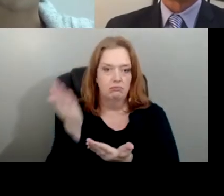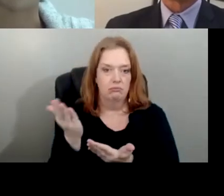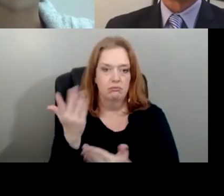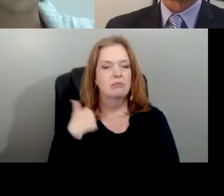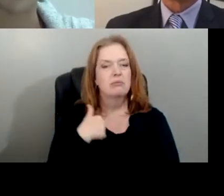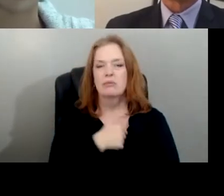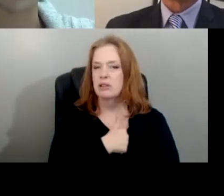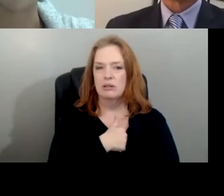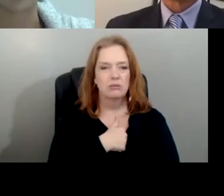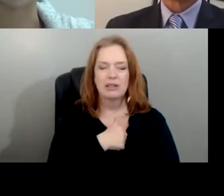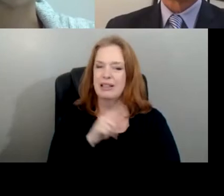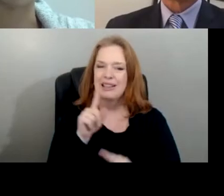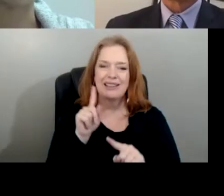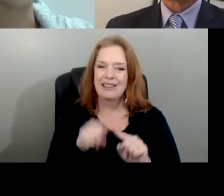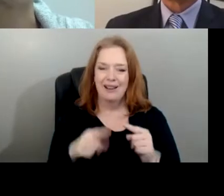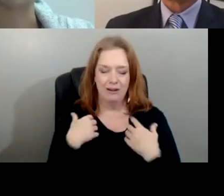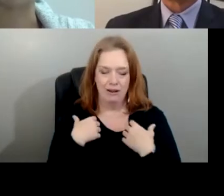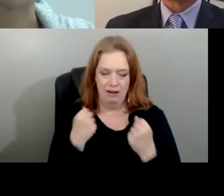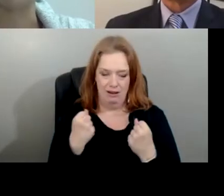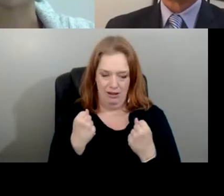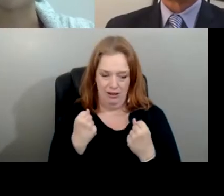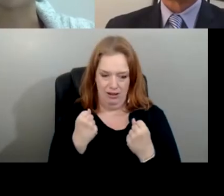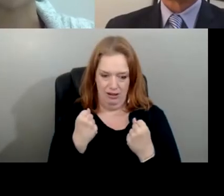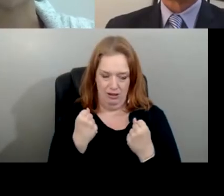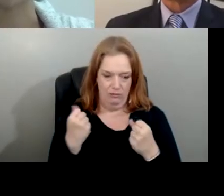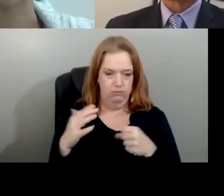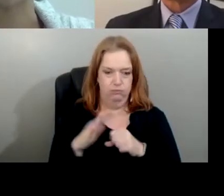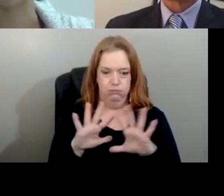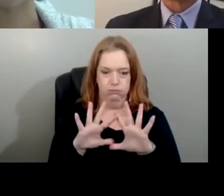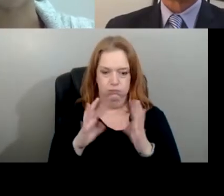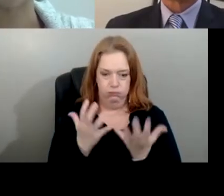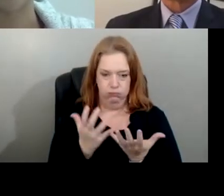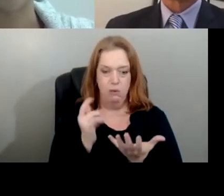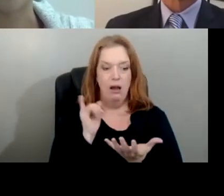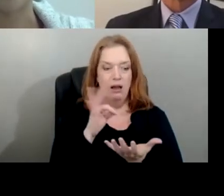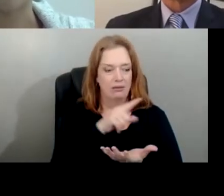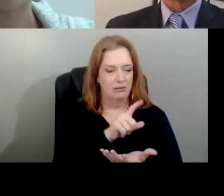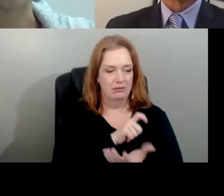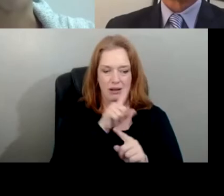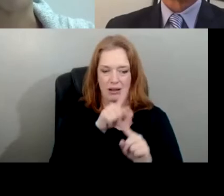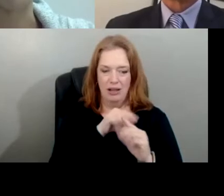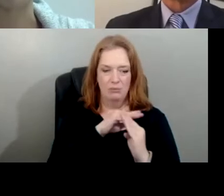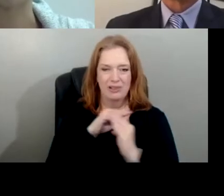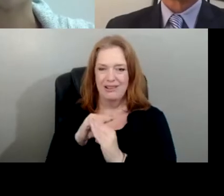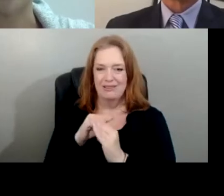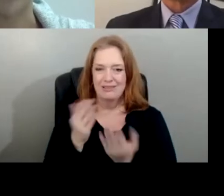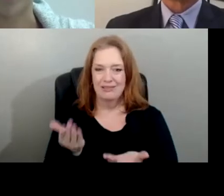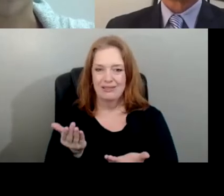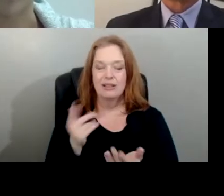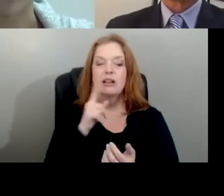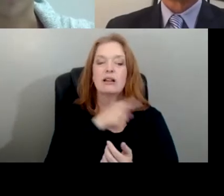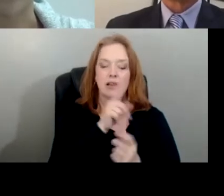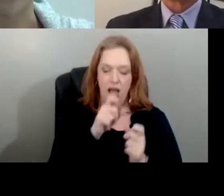be able to heal as long as we're not giving our law enforcement the abilities to protect. Overall, for everybody